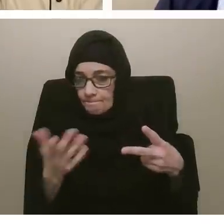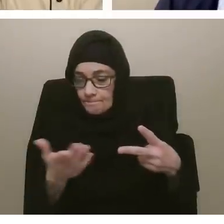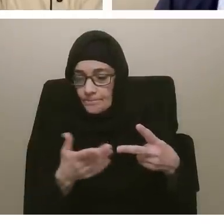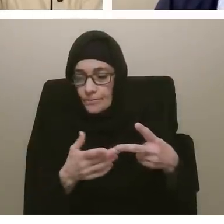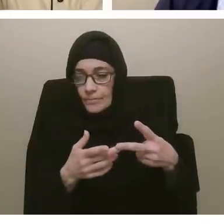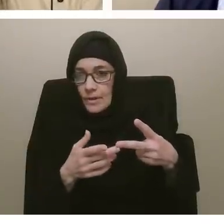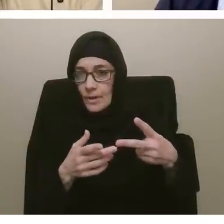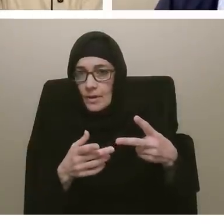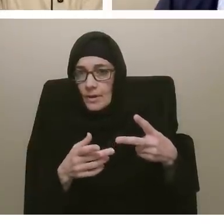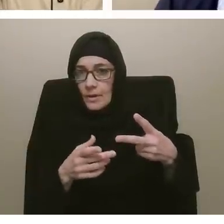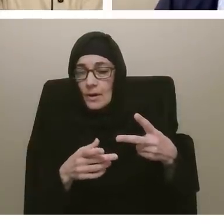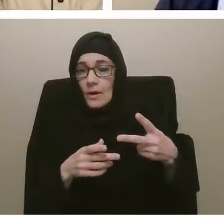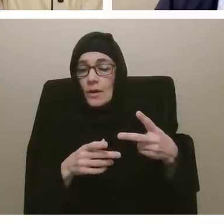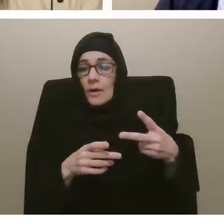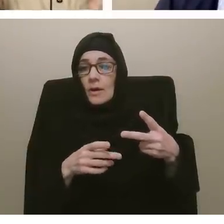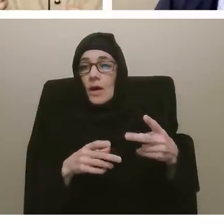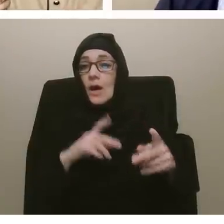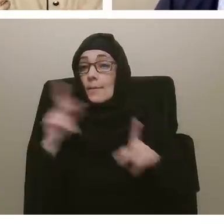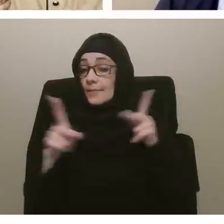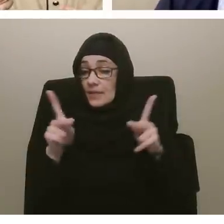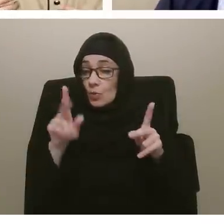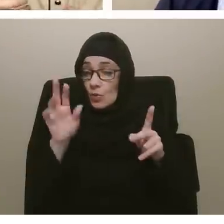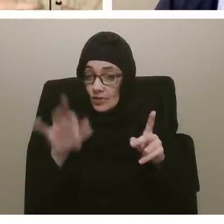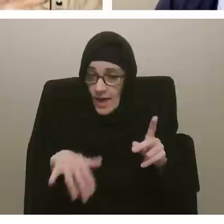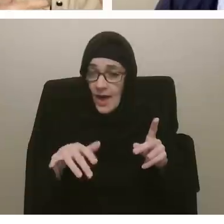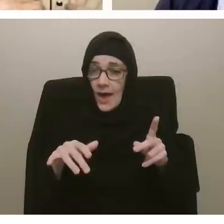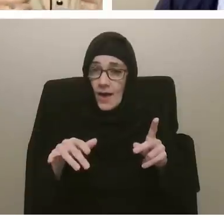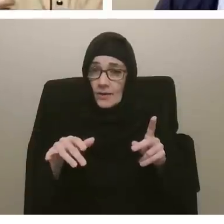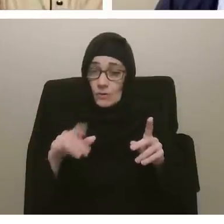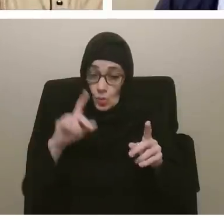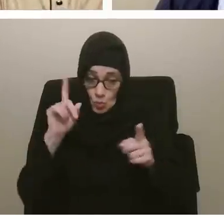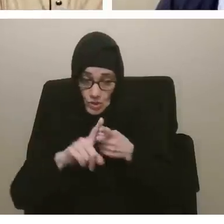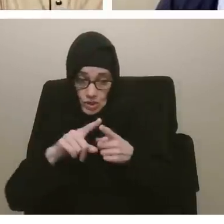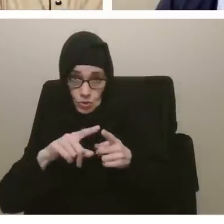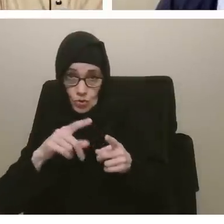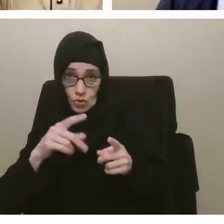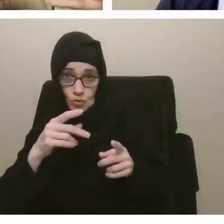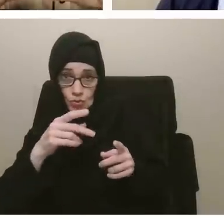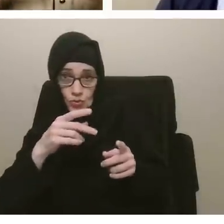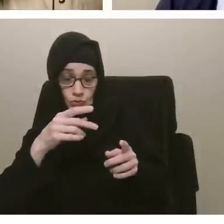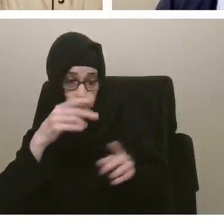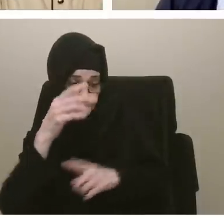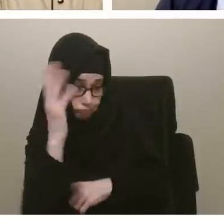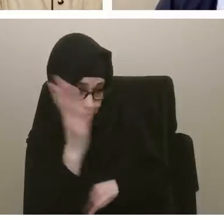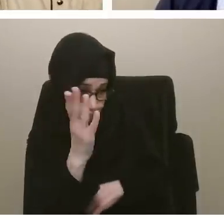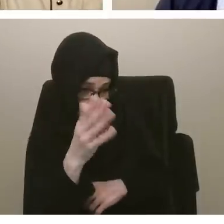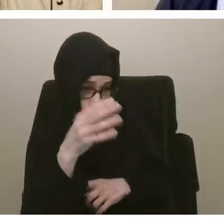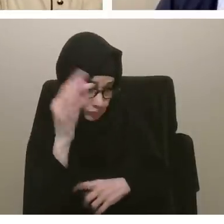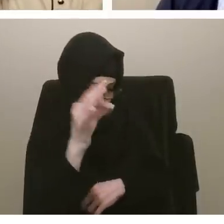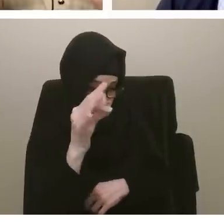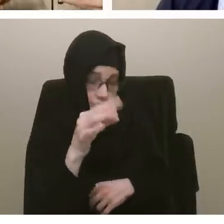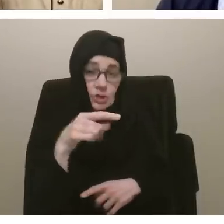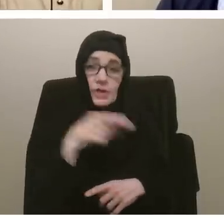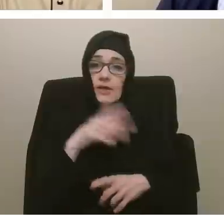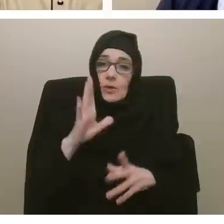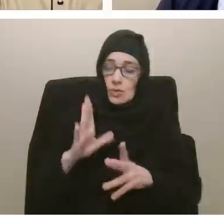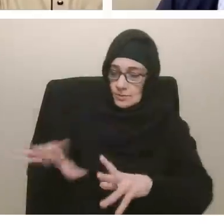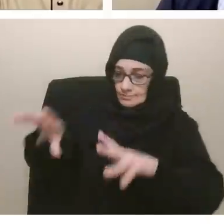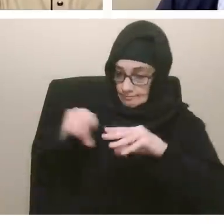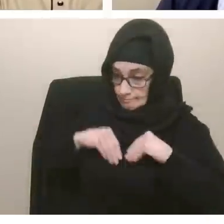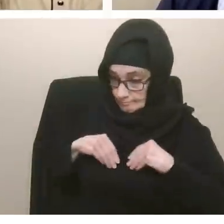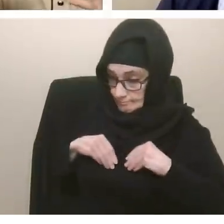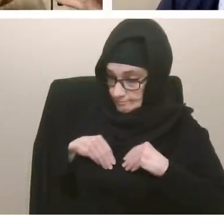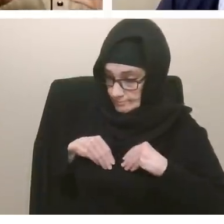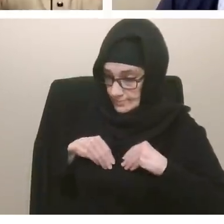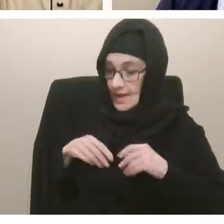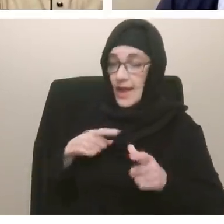People, you know, that will take this reminder, expand themselves to it, and so Allah will expand them individually and expand the ummah